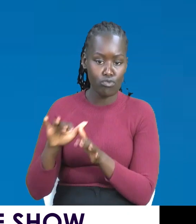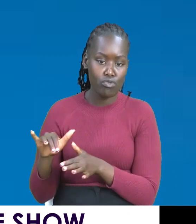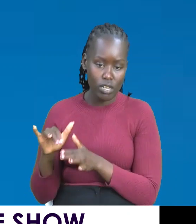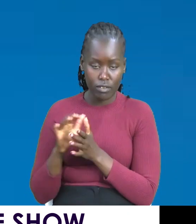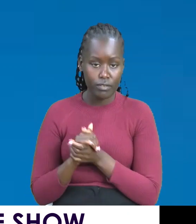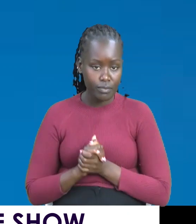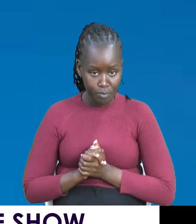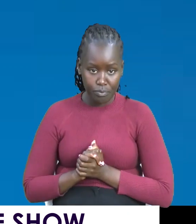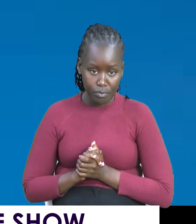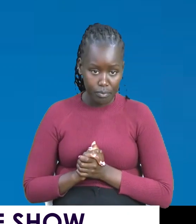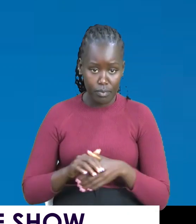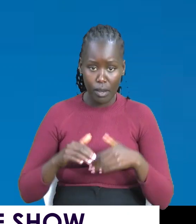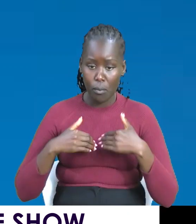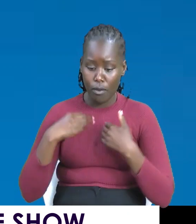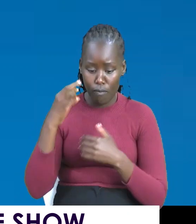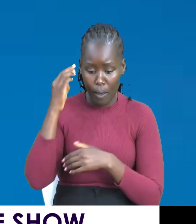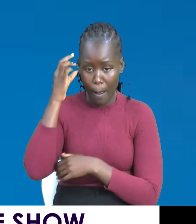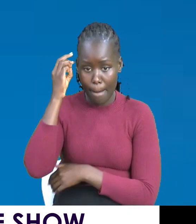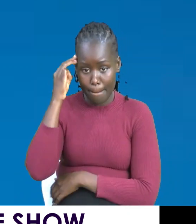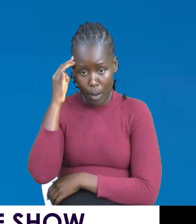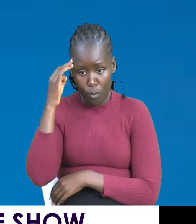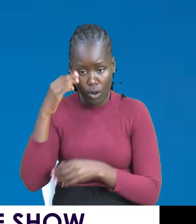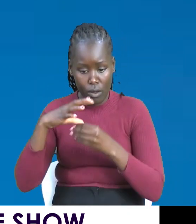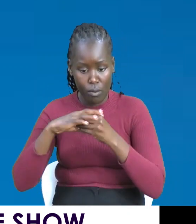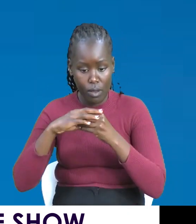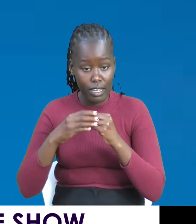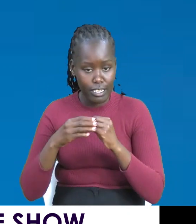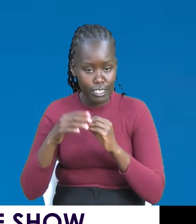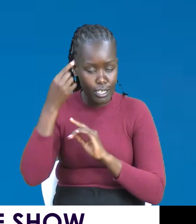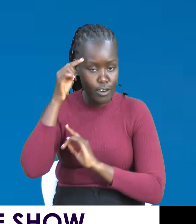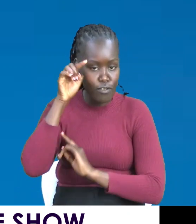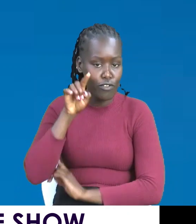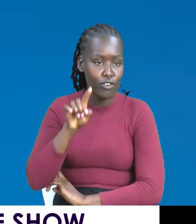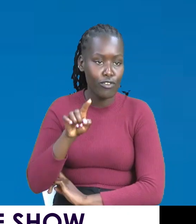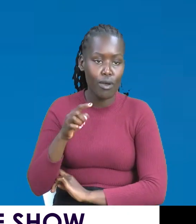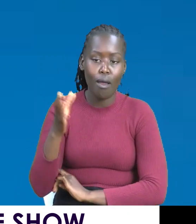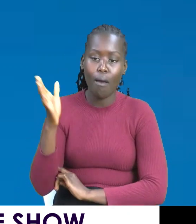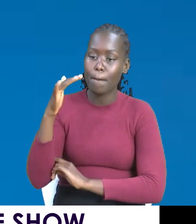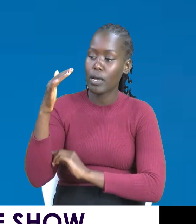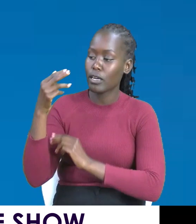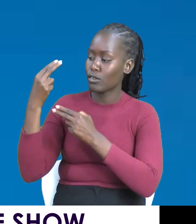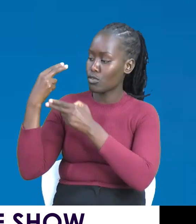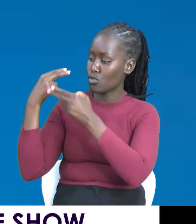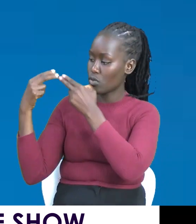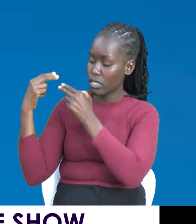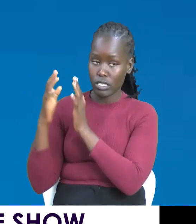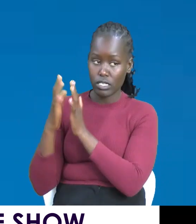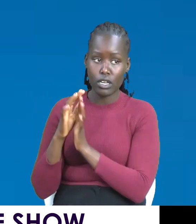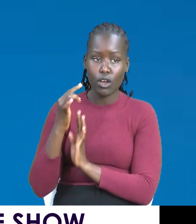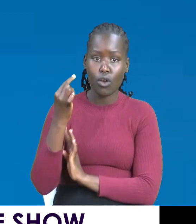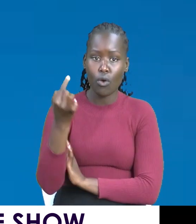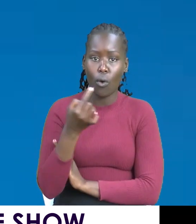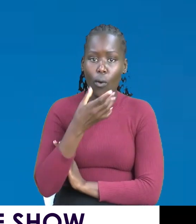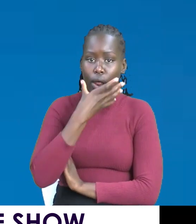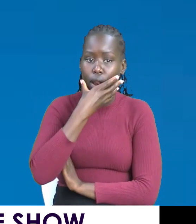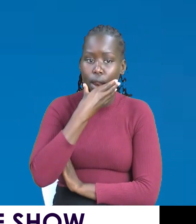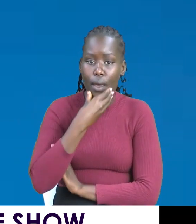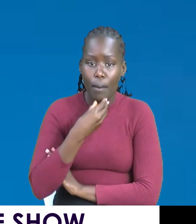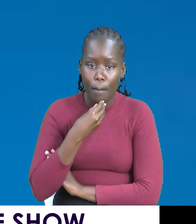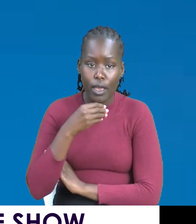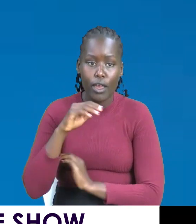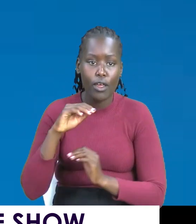divinity. There is a memory that will be created for you. Go back to history. It is only men